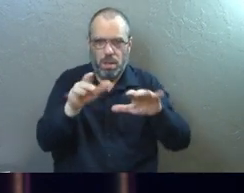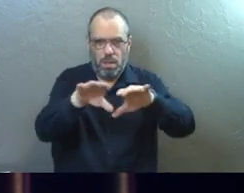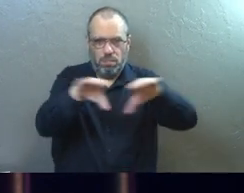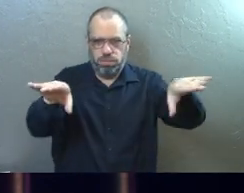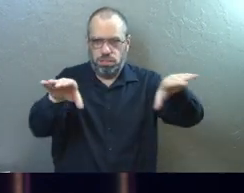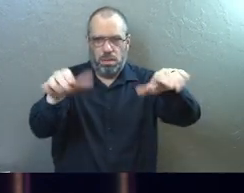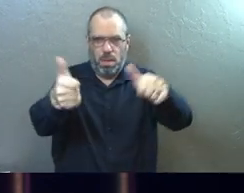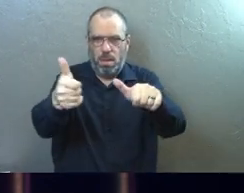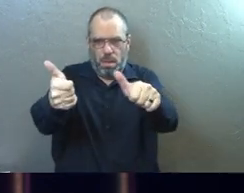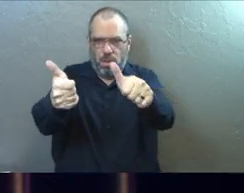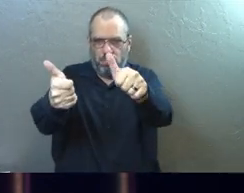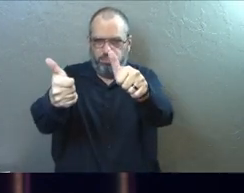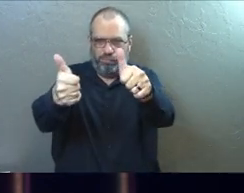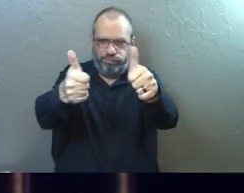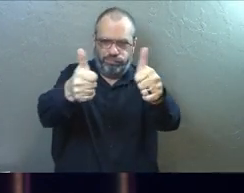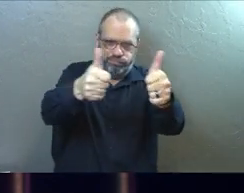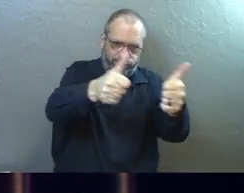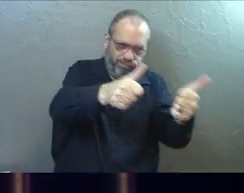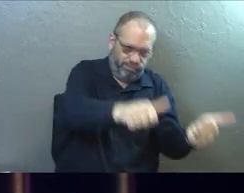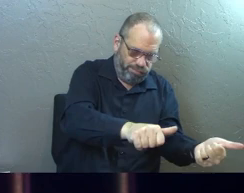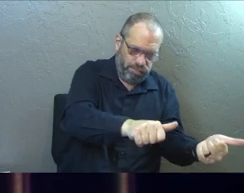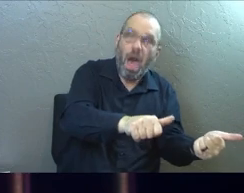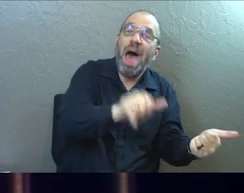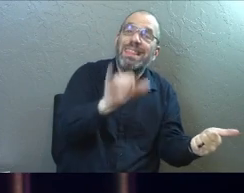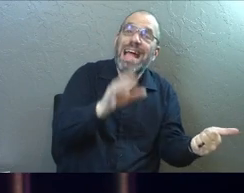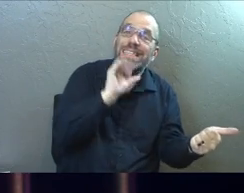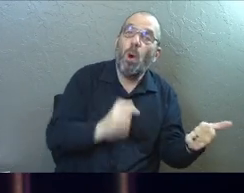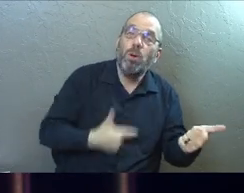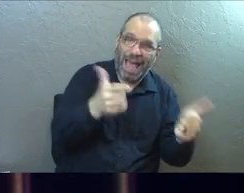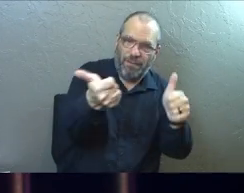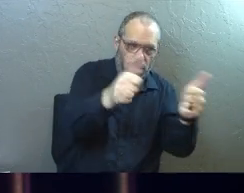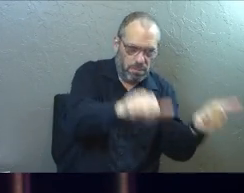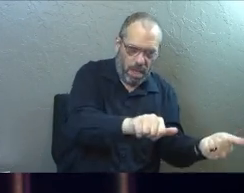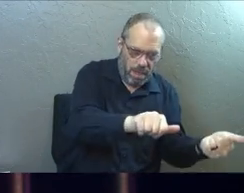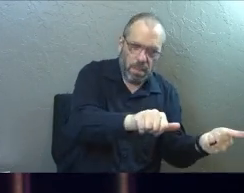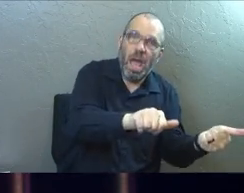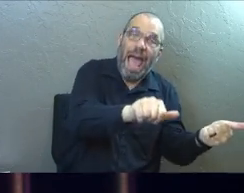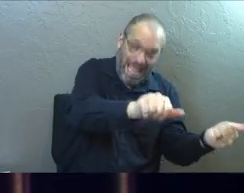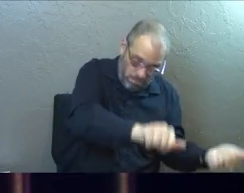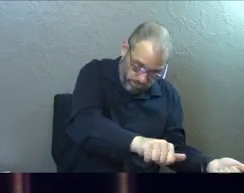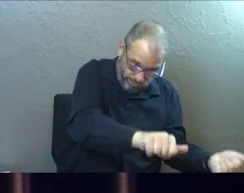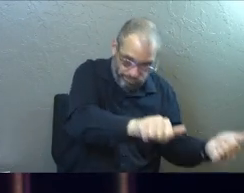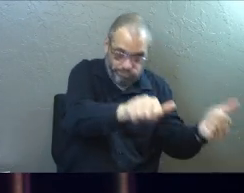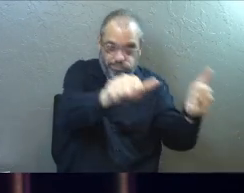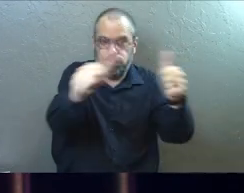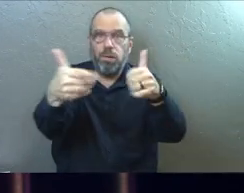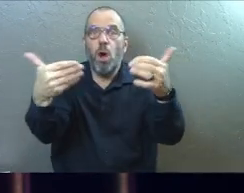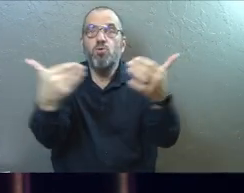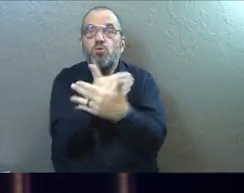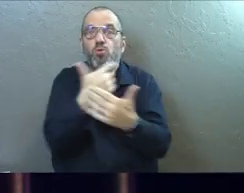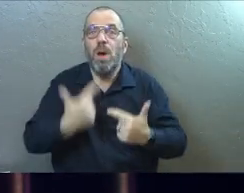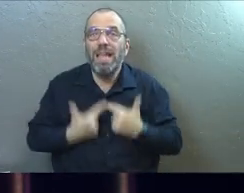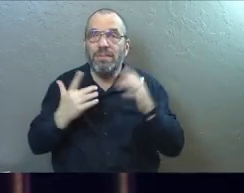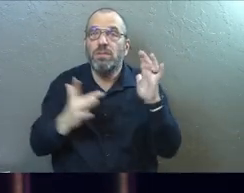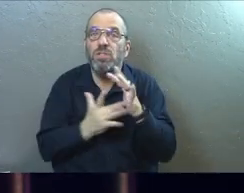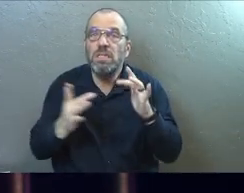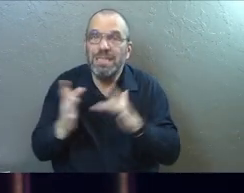It's a picture of you dying in your old life, dying. You come back up out of the water. It's a picture of you rising again to a new life in